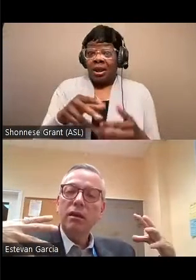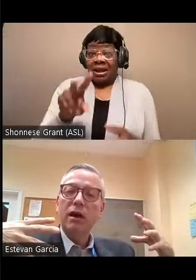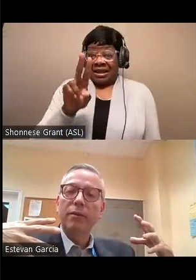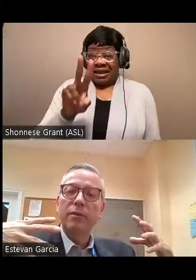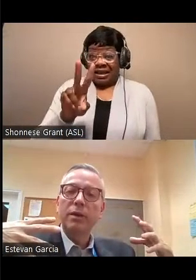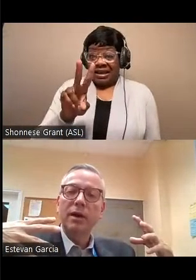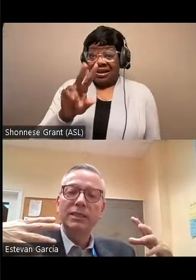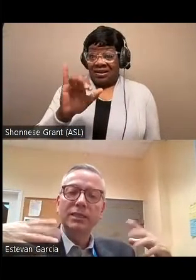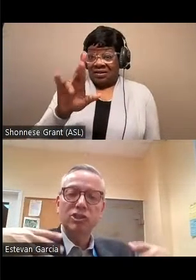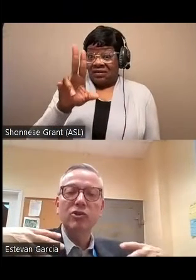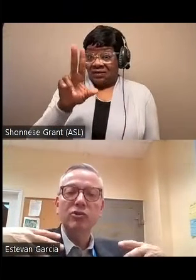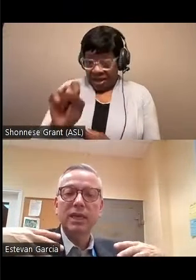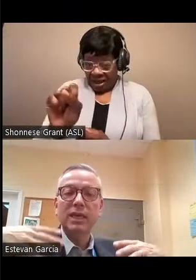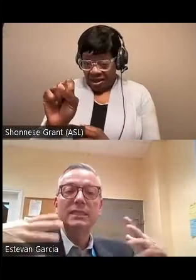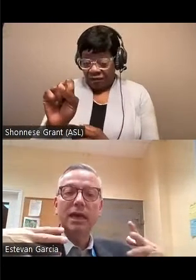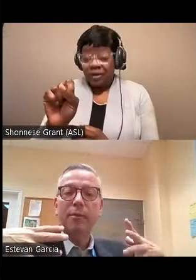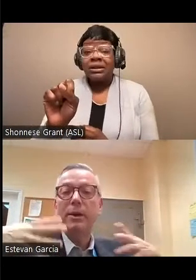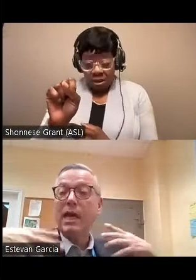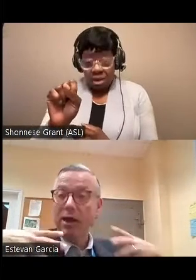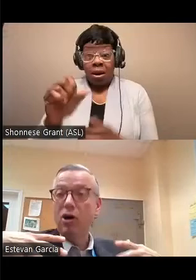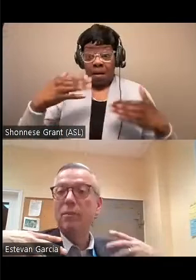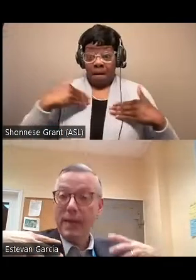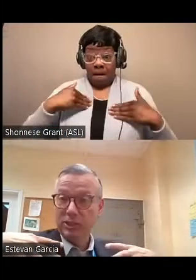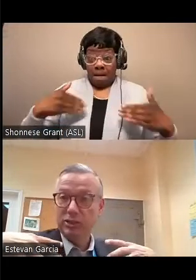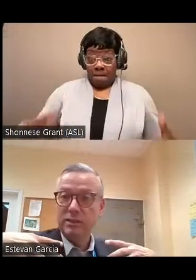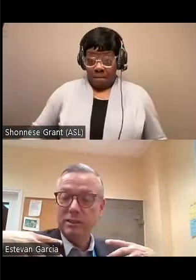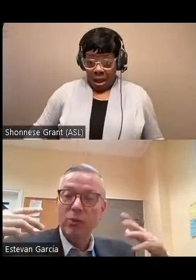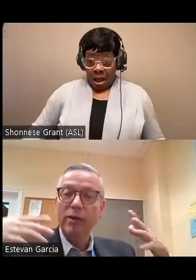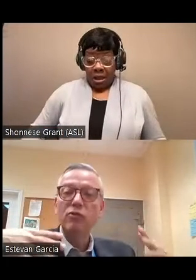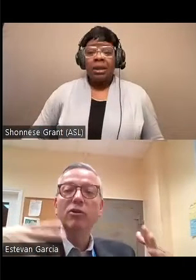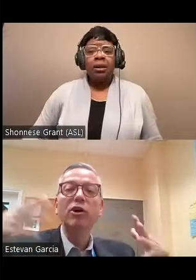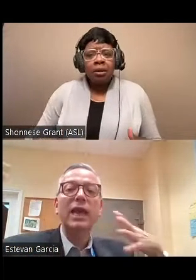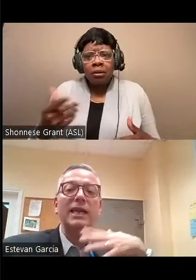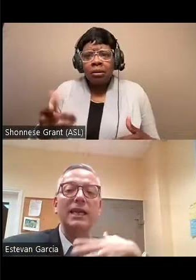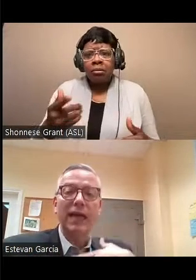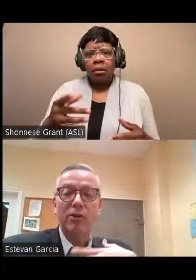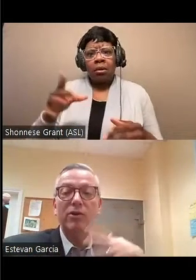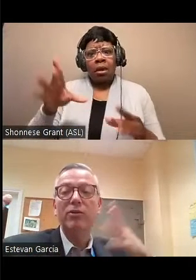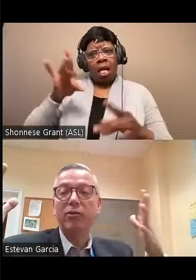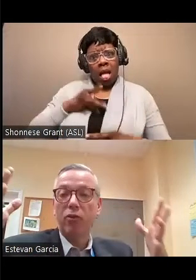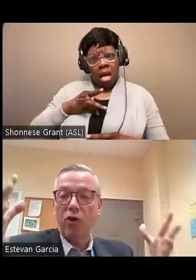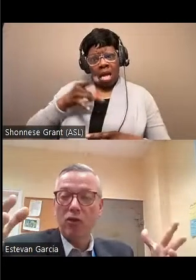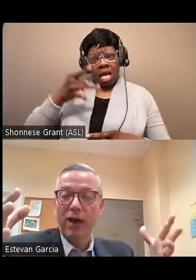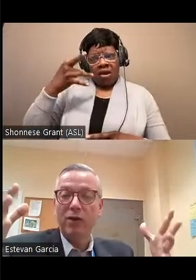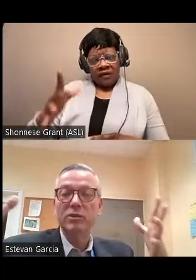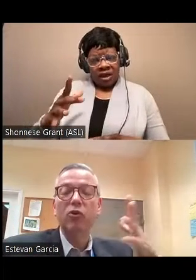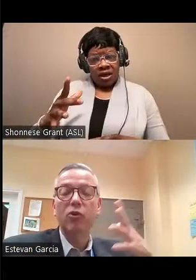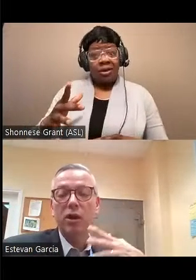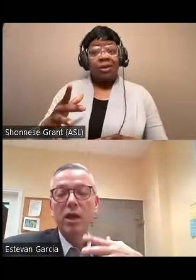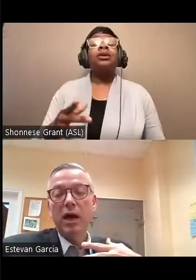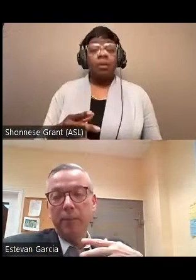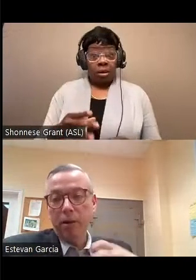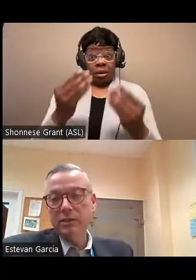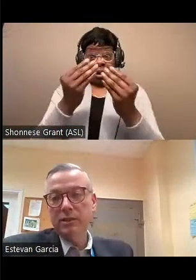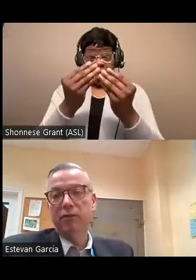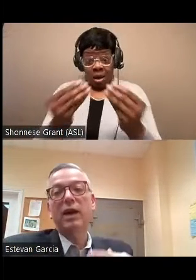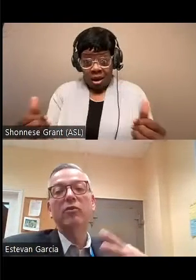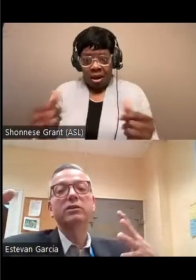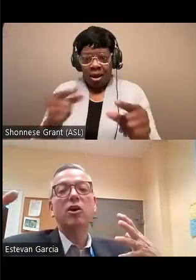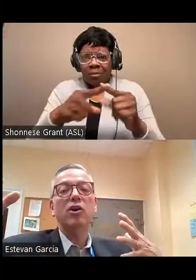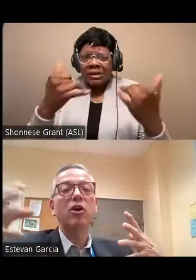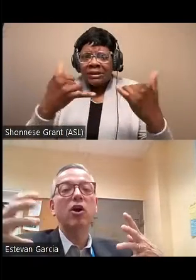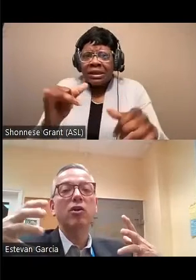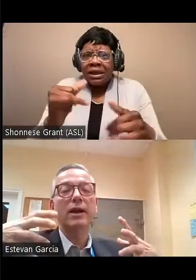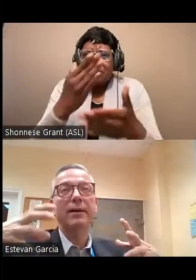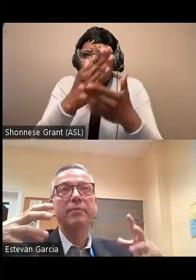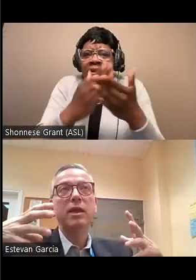in tissues in some, but not all patients. So if you look at it later, it could be either the whole virus or parts of the